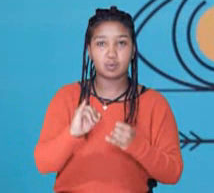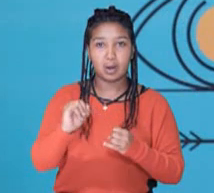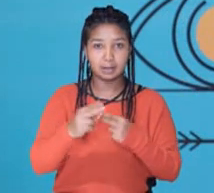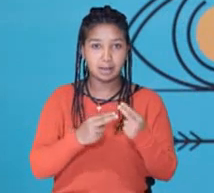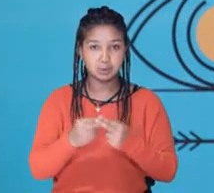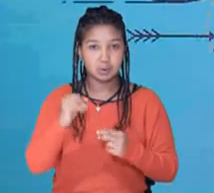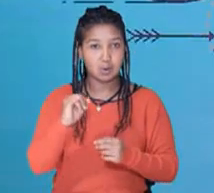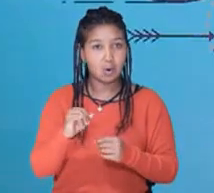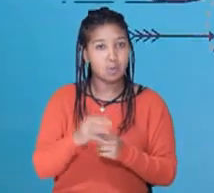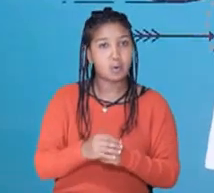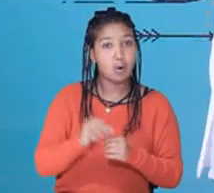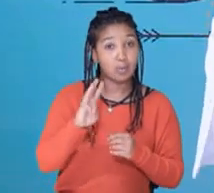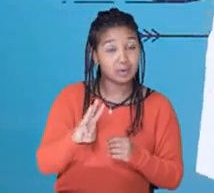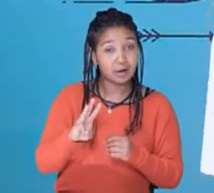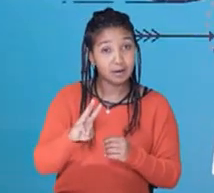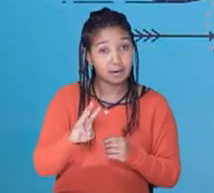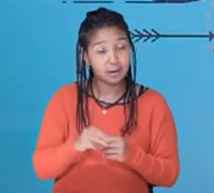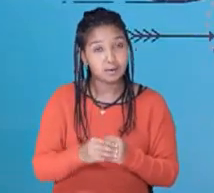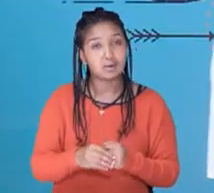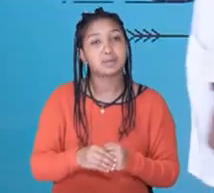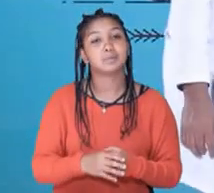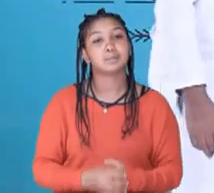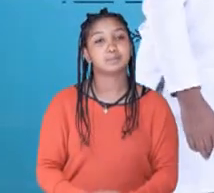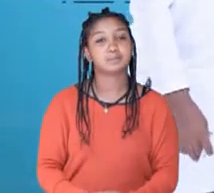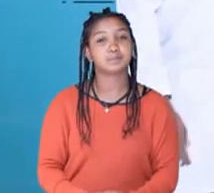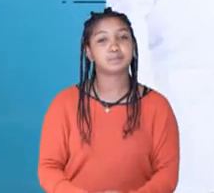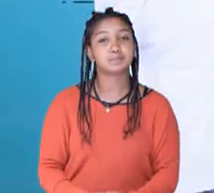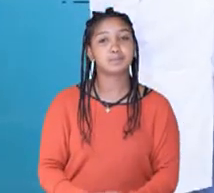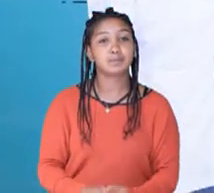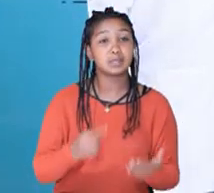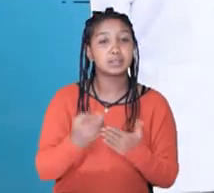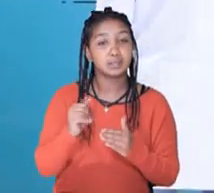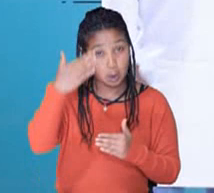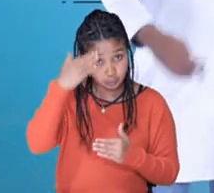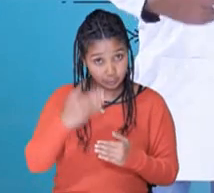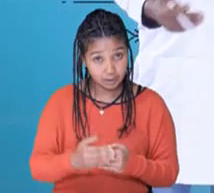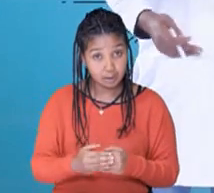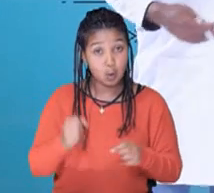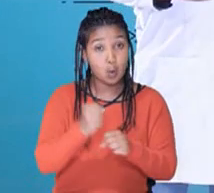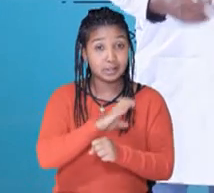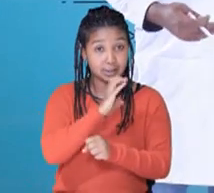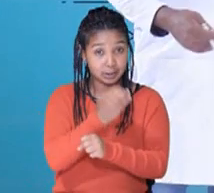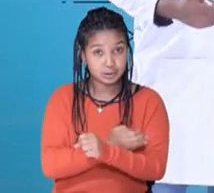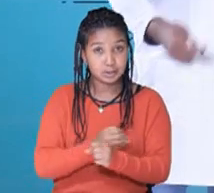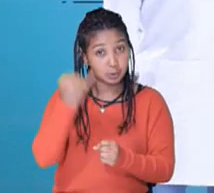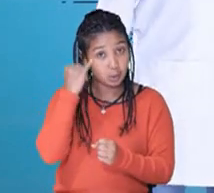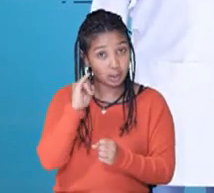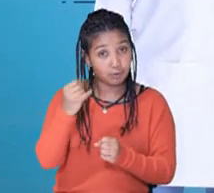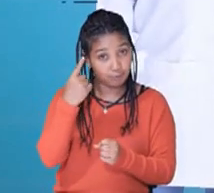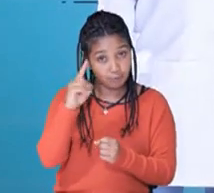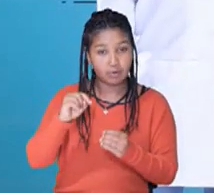I times omega final squared minus I times omega initial squared. This is known to be work energy theorem